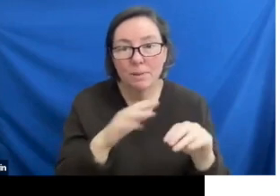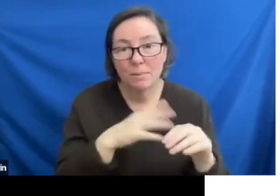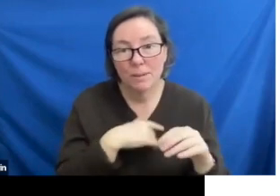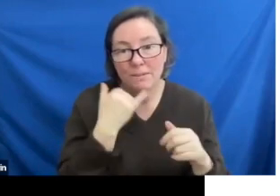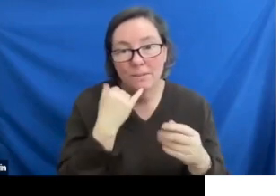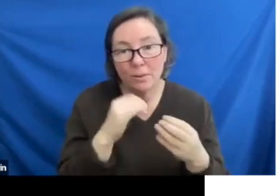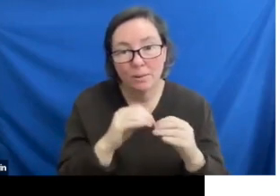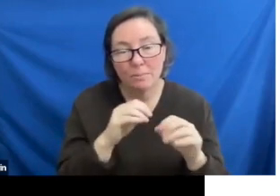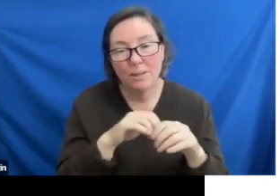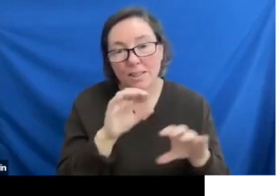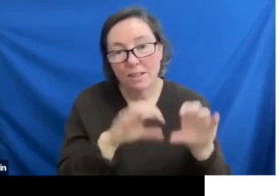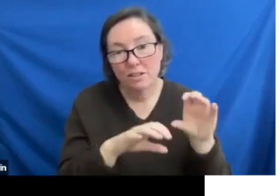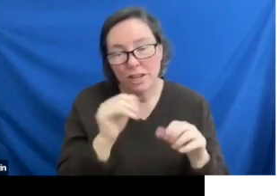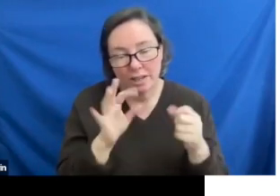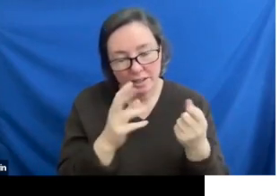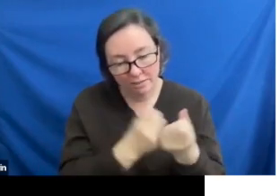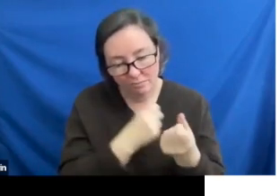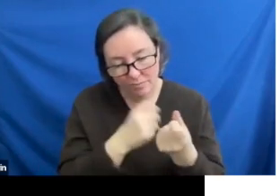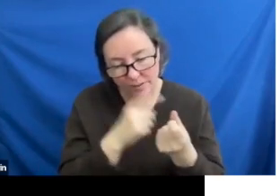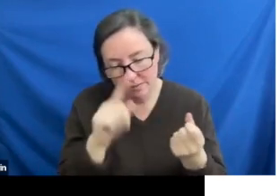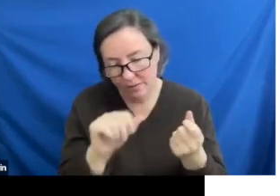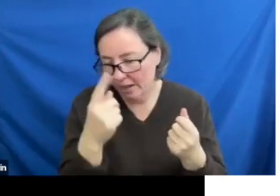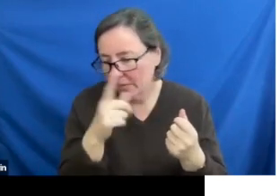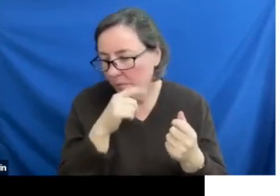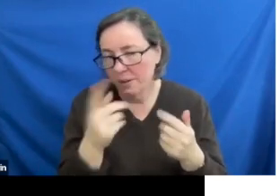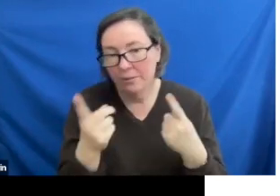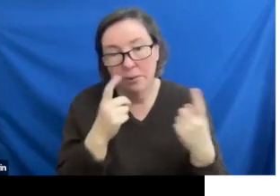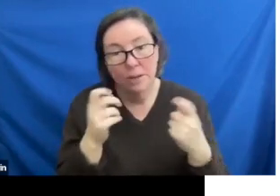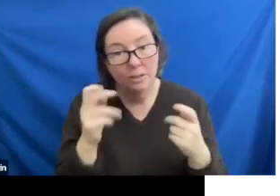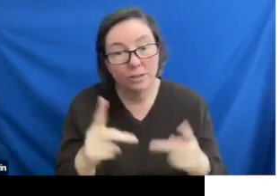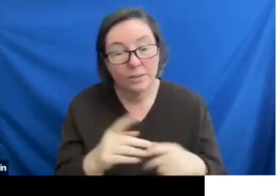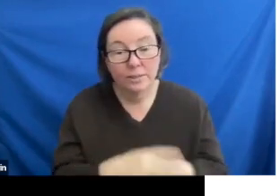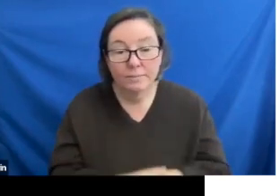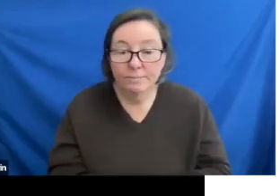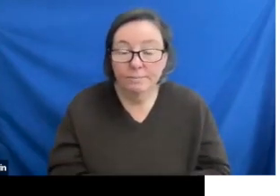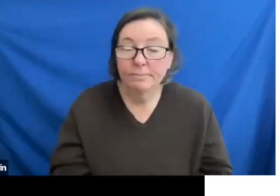more than happy to advocate on behalf of anybody who has any questions. So thank you all again.